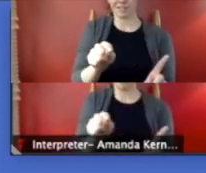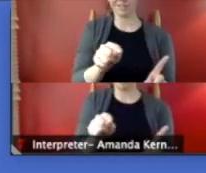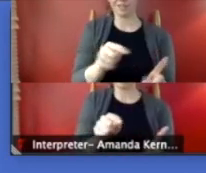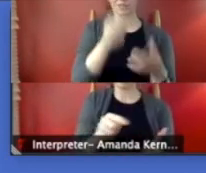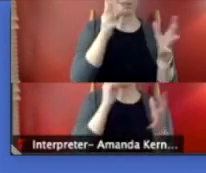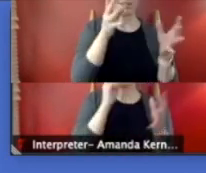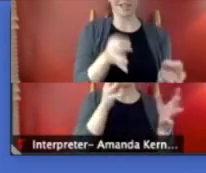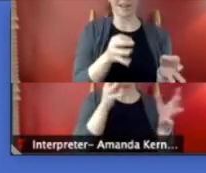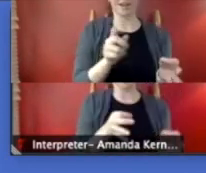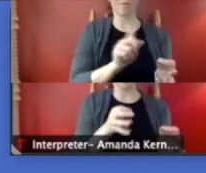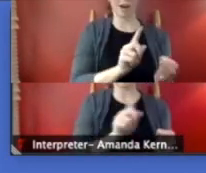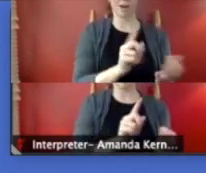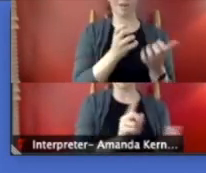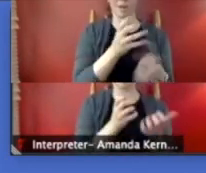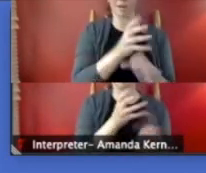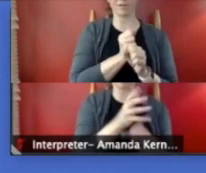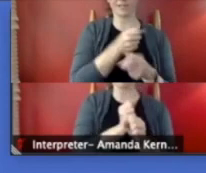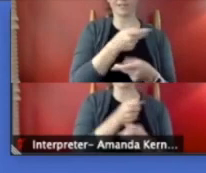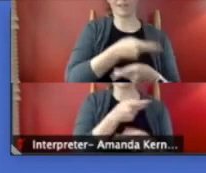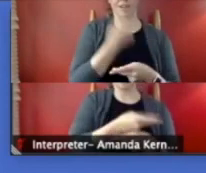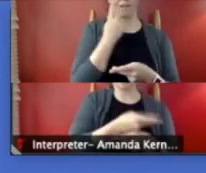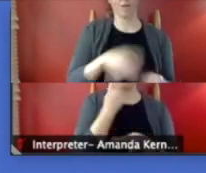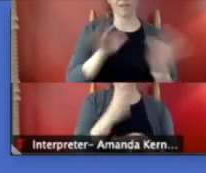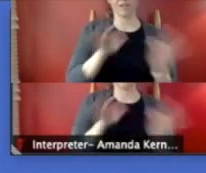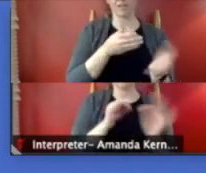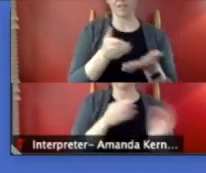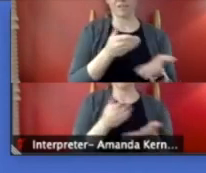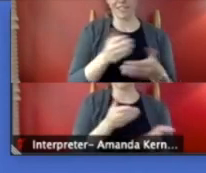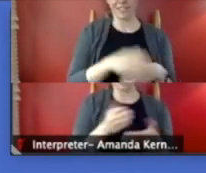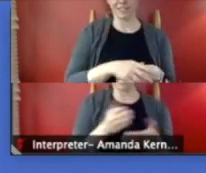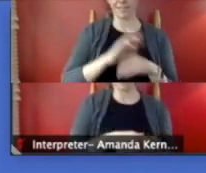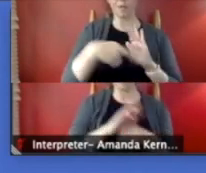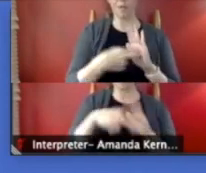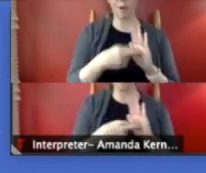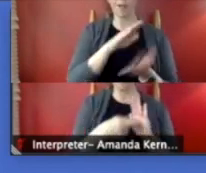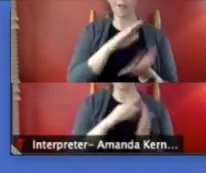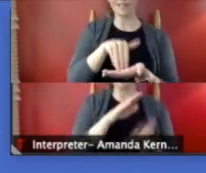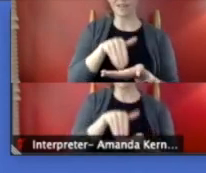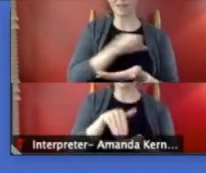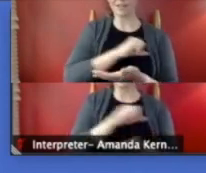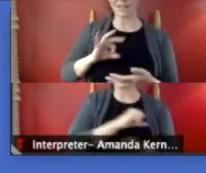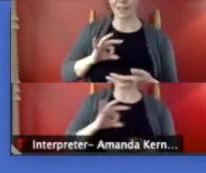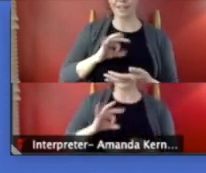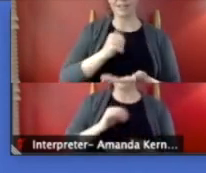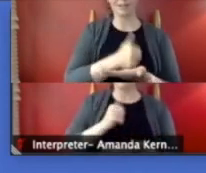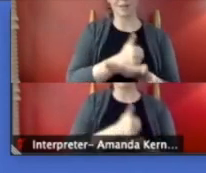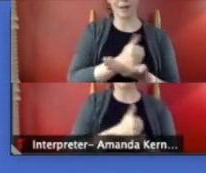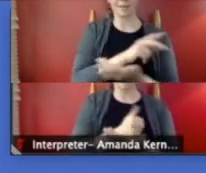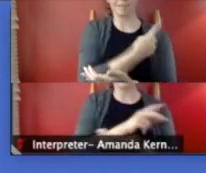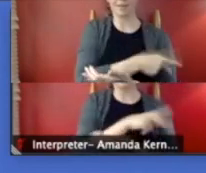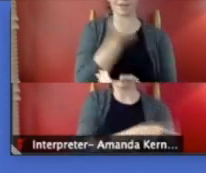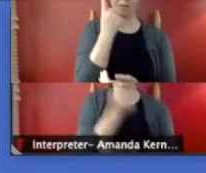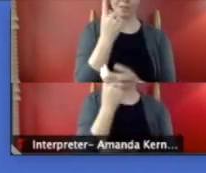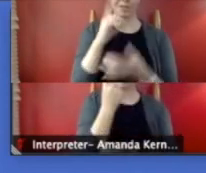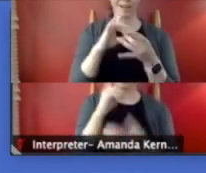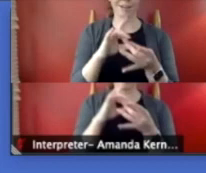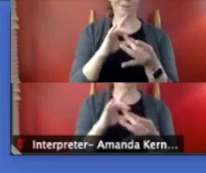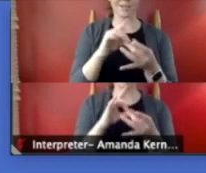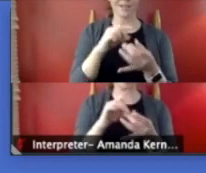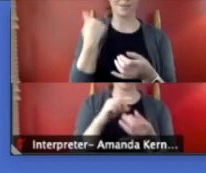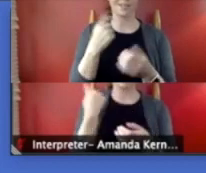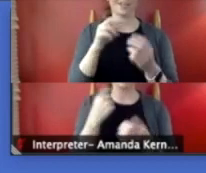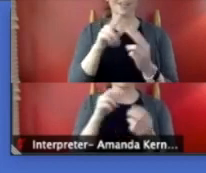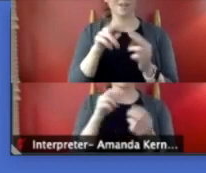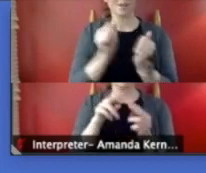where to receive care for essential services. The role of the center staff is to ensure patients understand the associated risks, either with a decision to come in